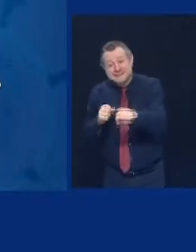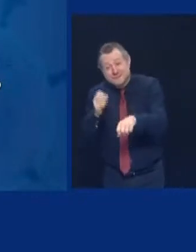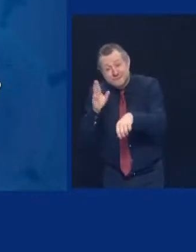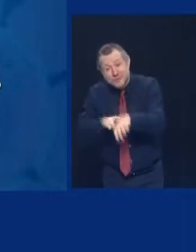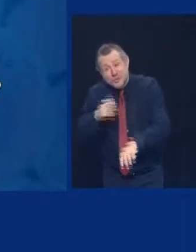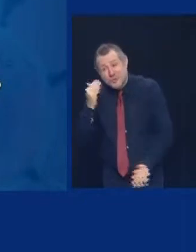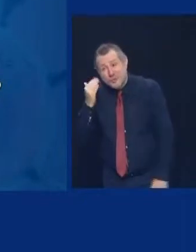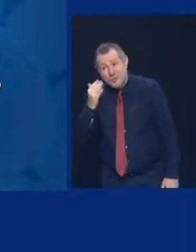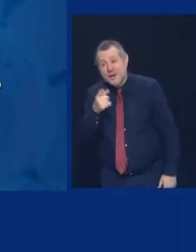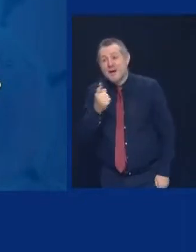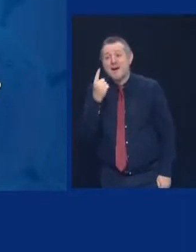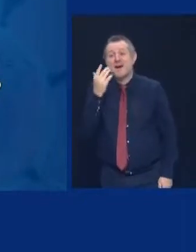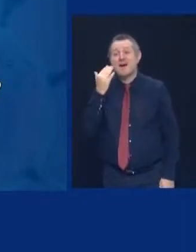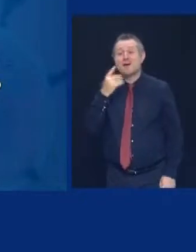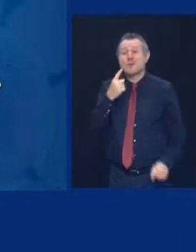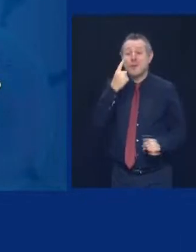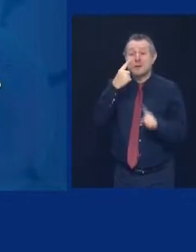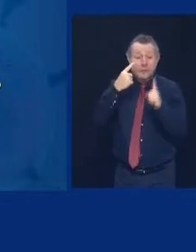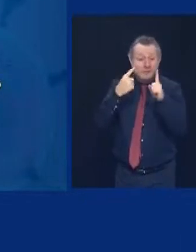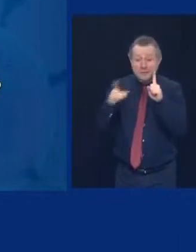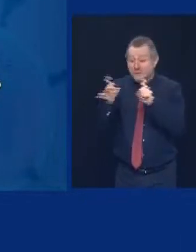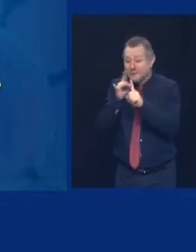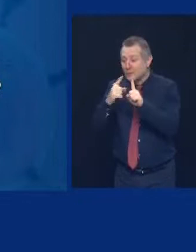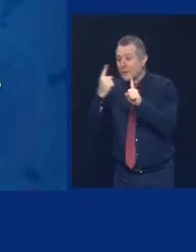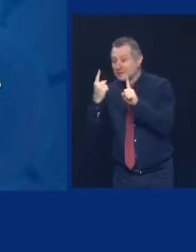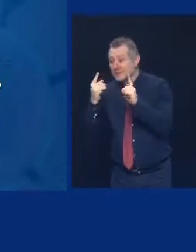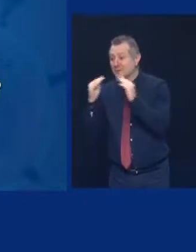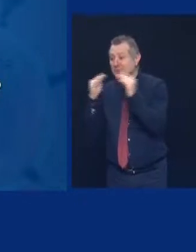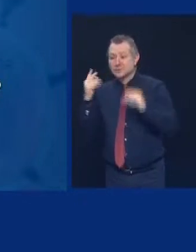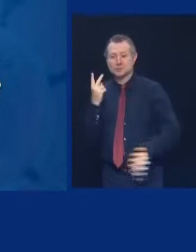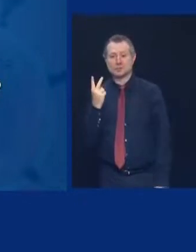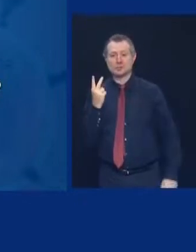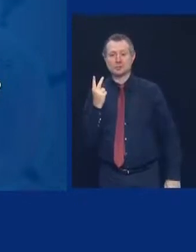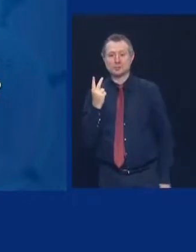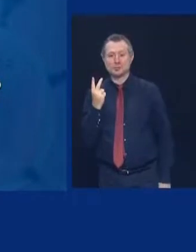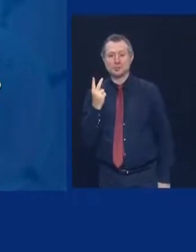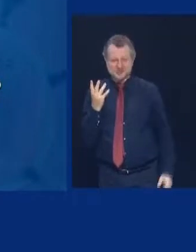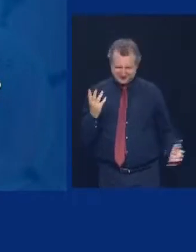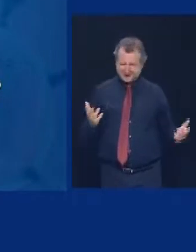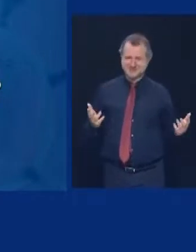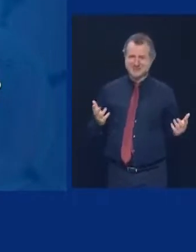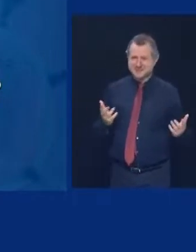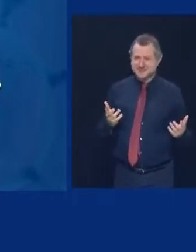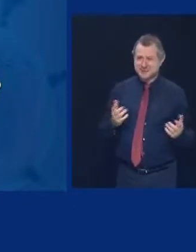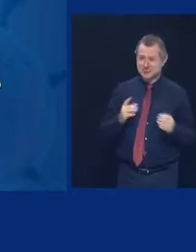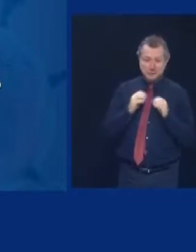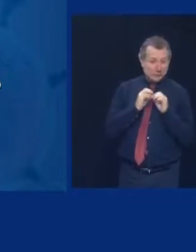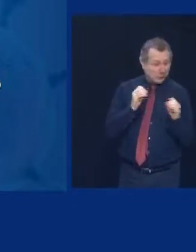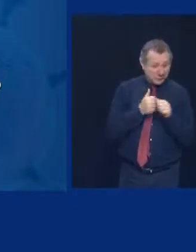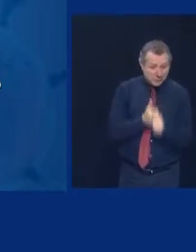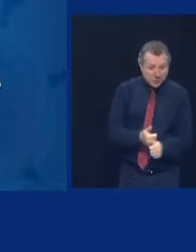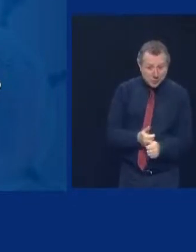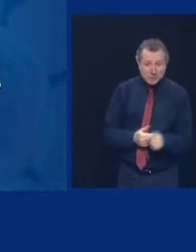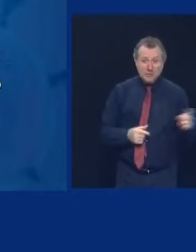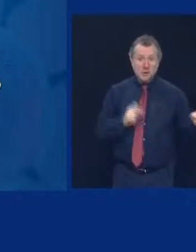1 + 1 = 2. No compliance, no enforcement, more spread. period.